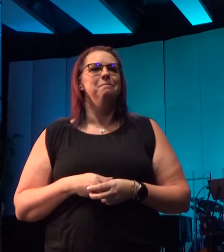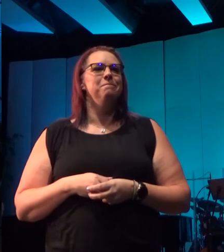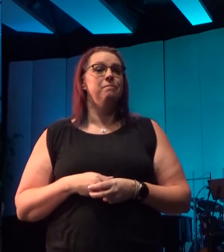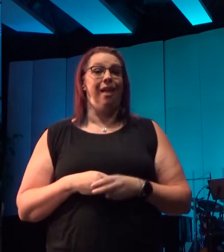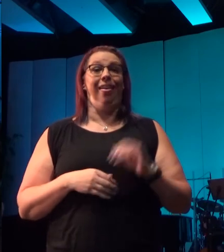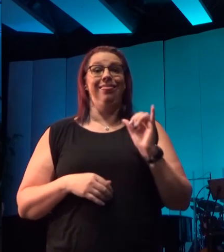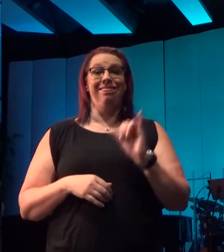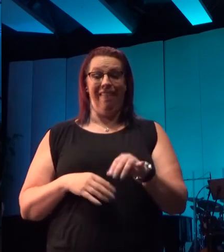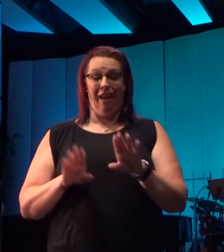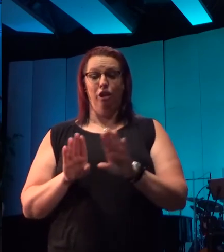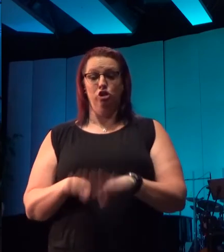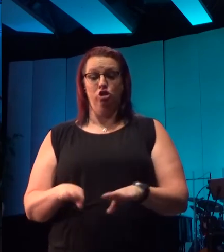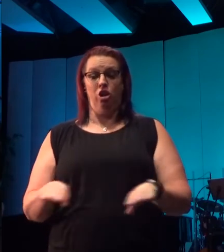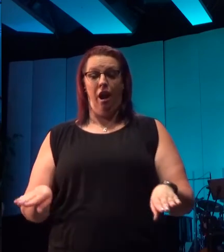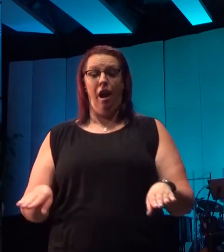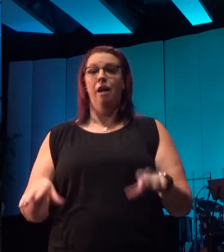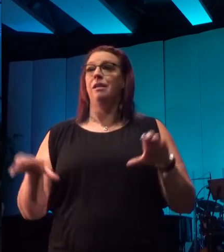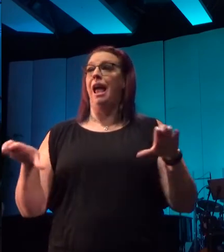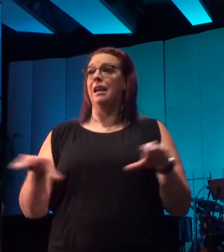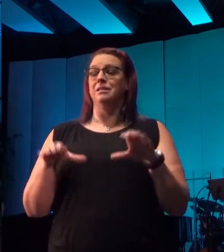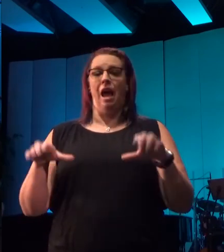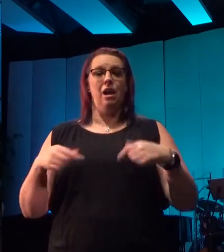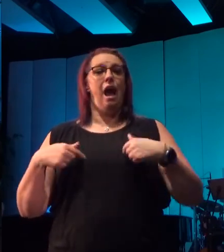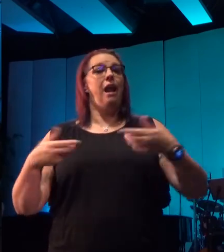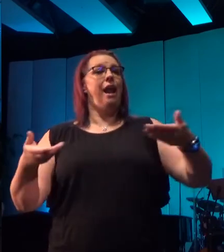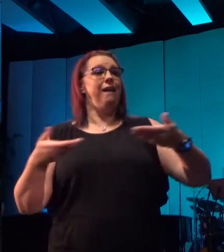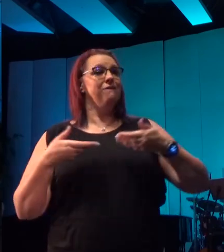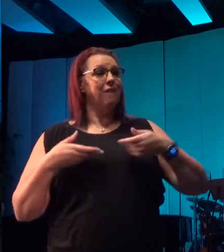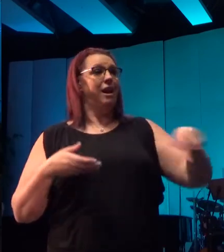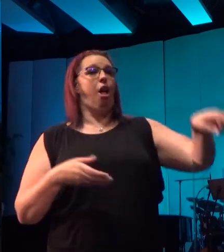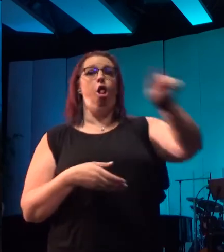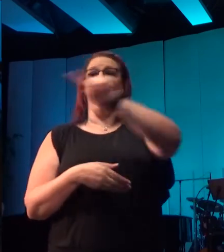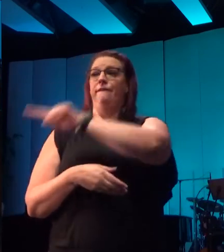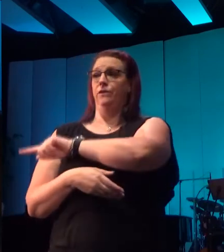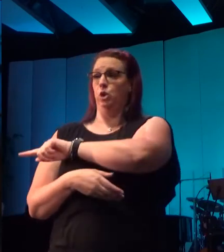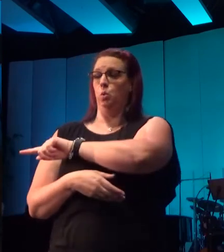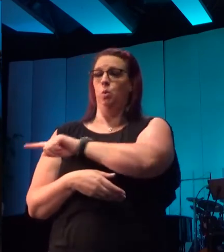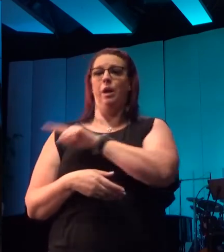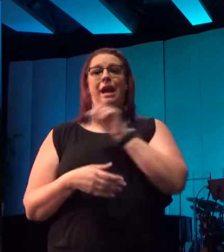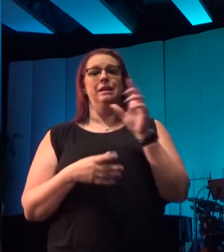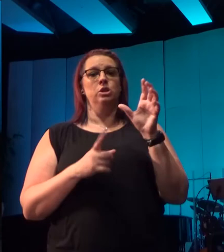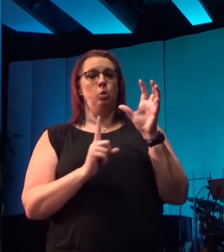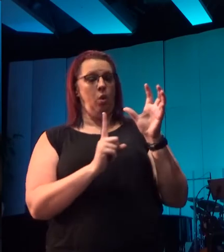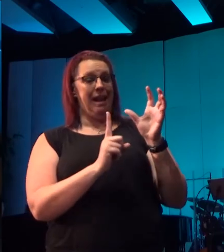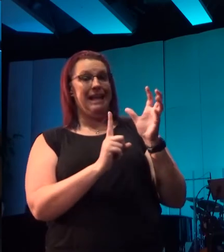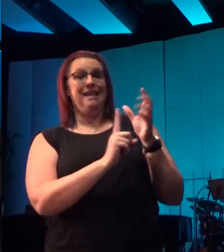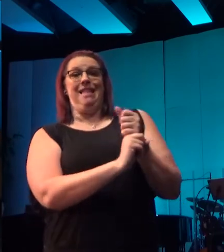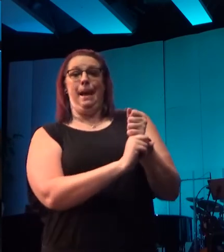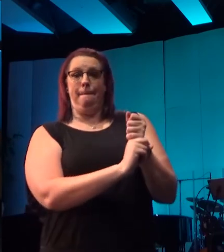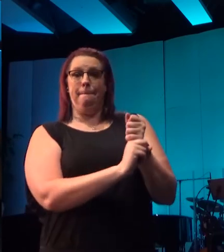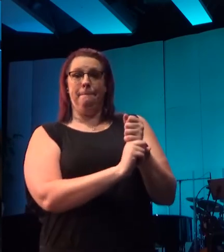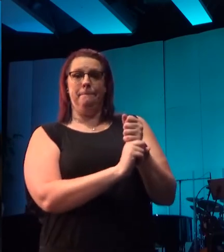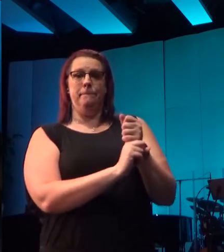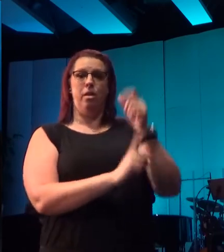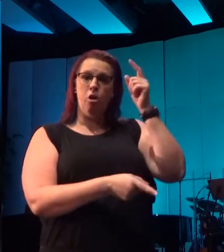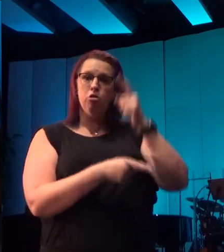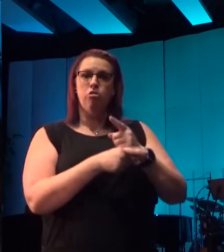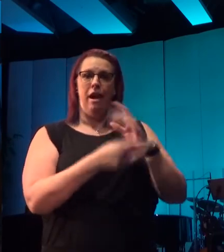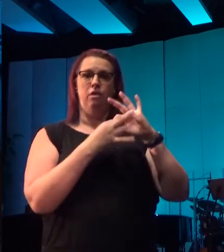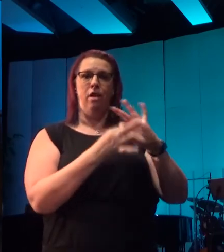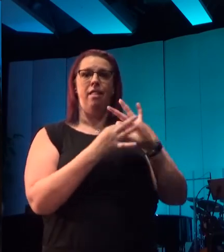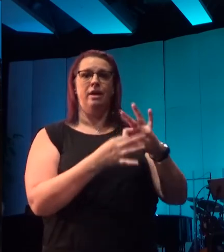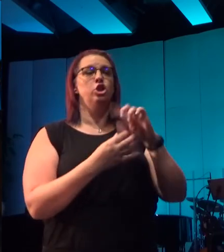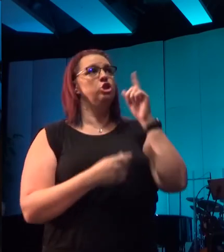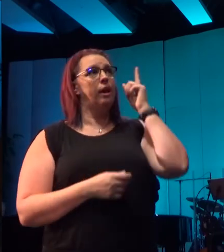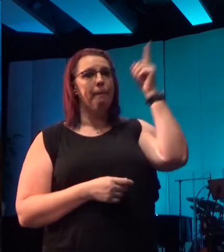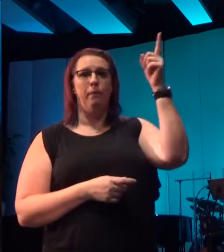That little child had done what I invite us to do. Claim this right relationship with the divine. Hold to it no matter